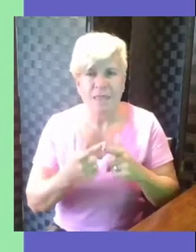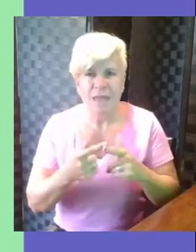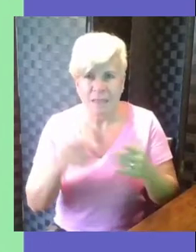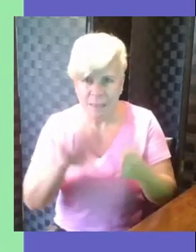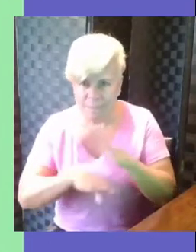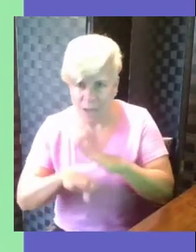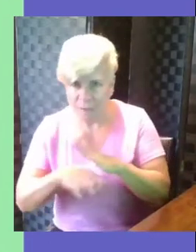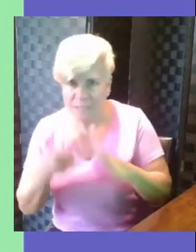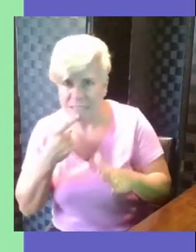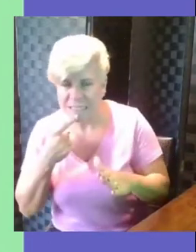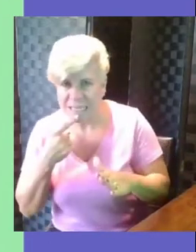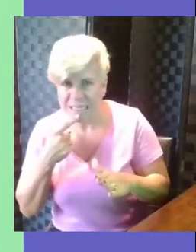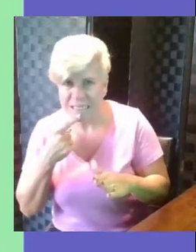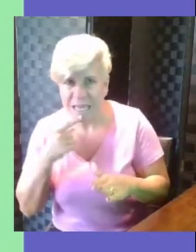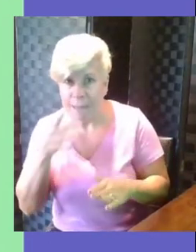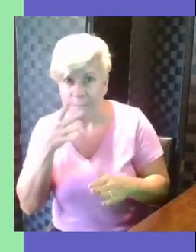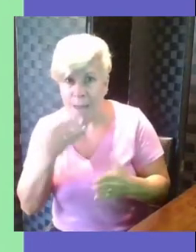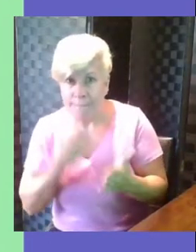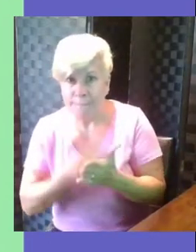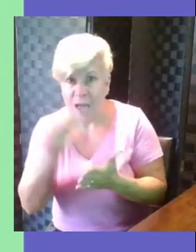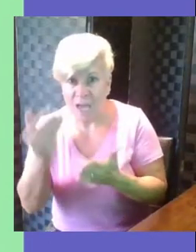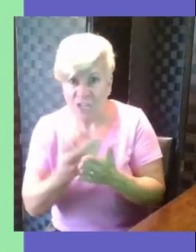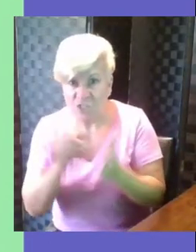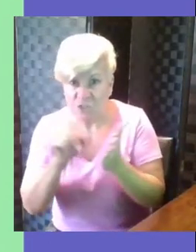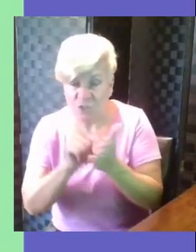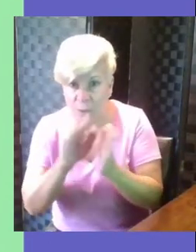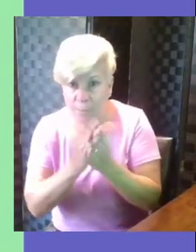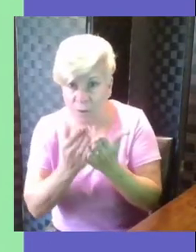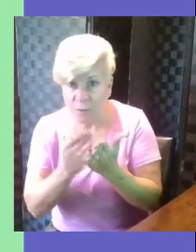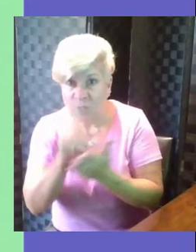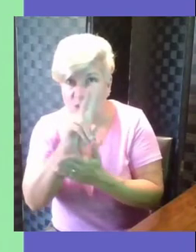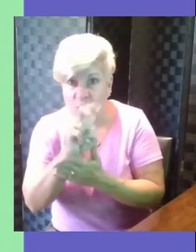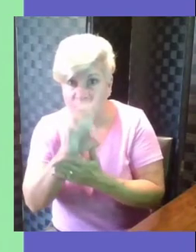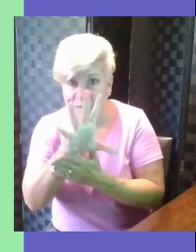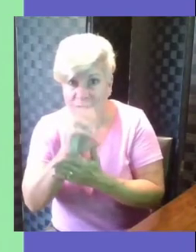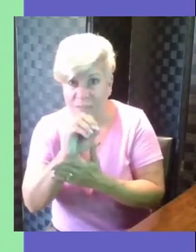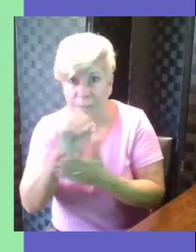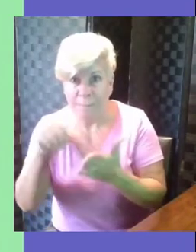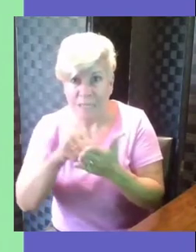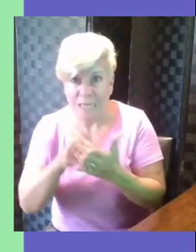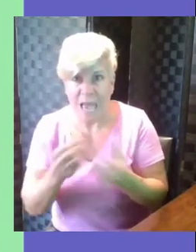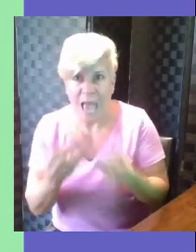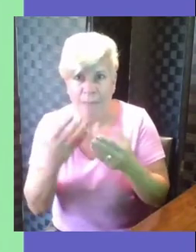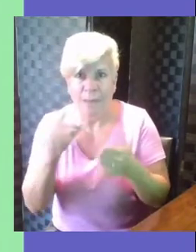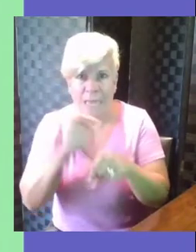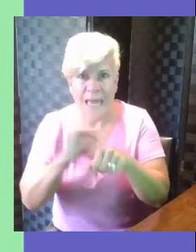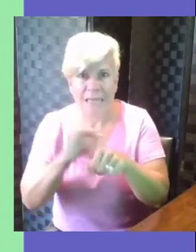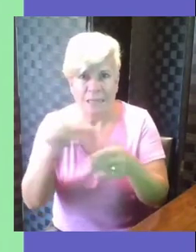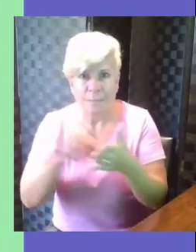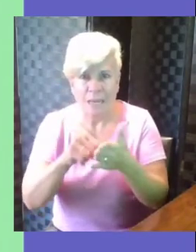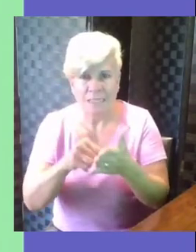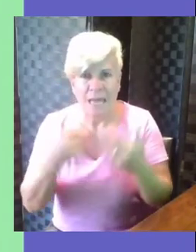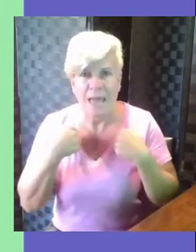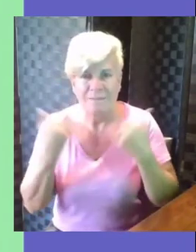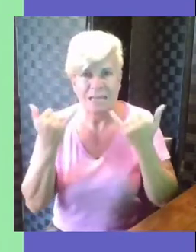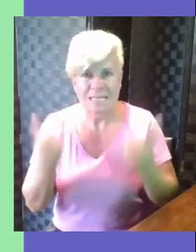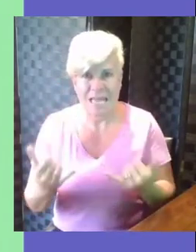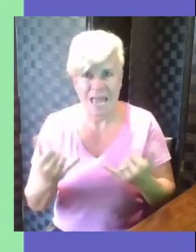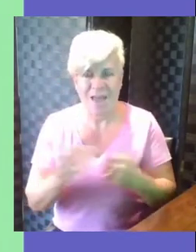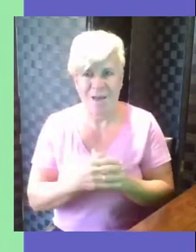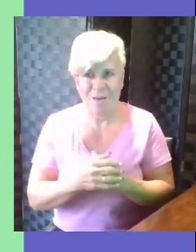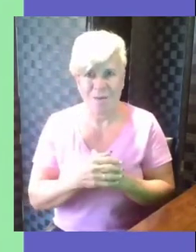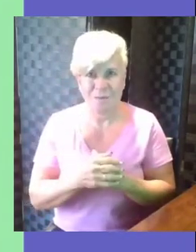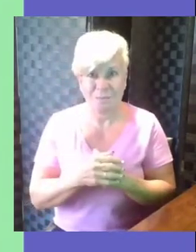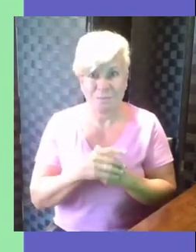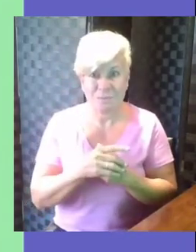bottom it says, well, Mia's mom's going to buy her a new notebook with 250 pages. How many empty pages does she have now?